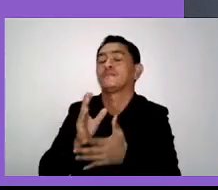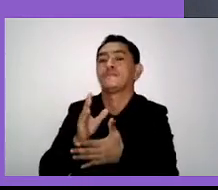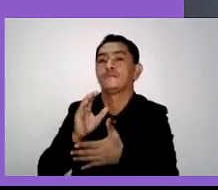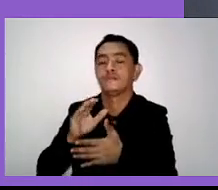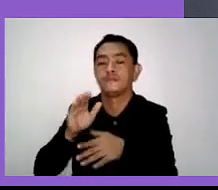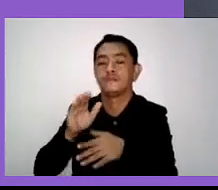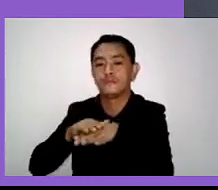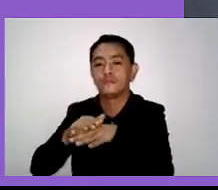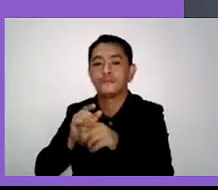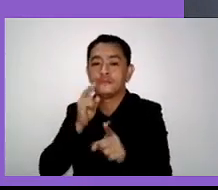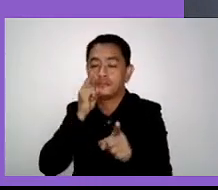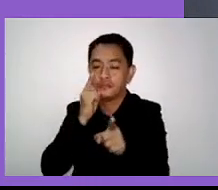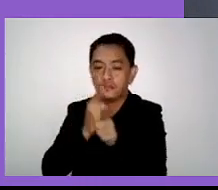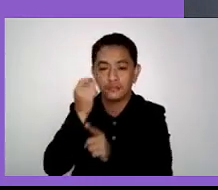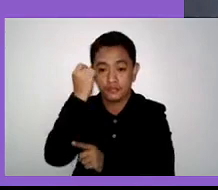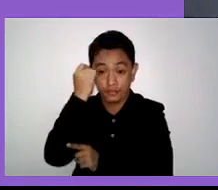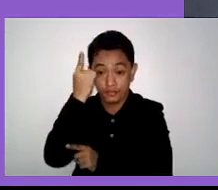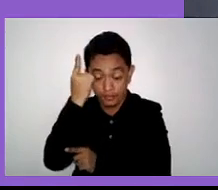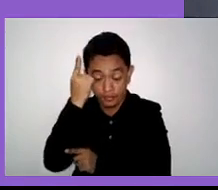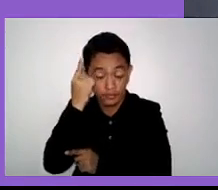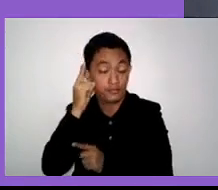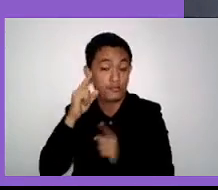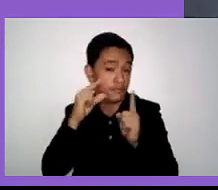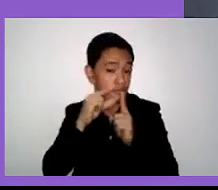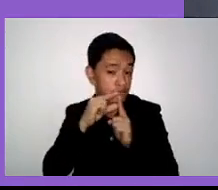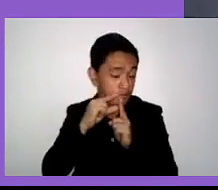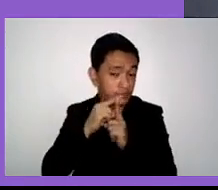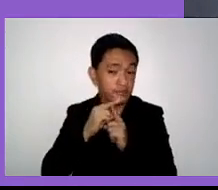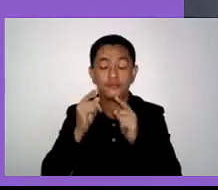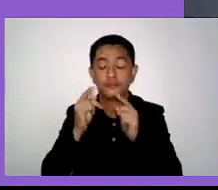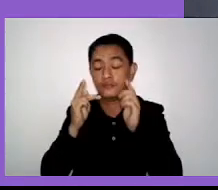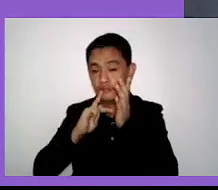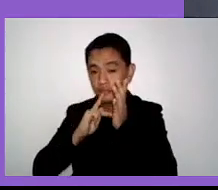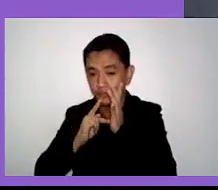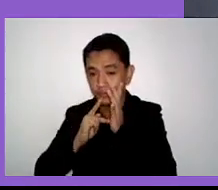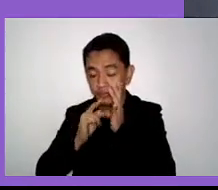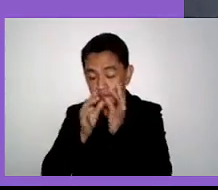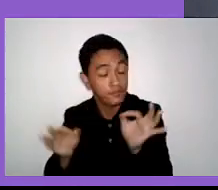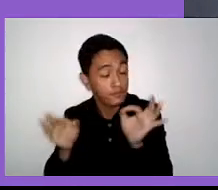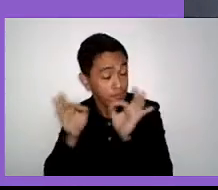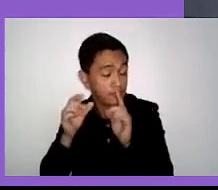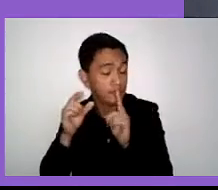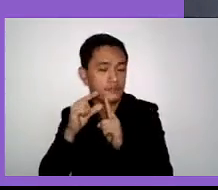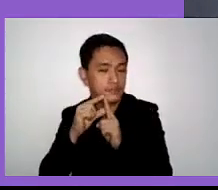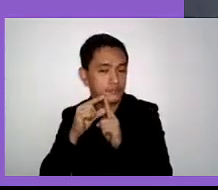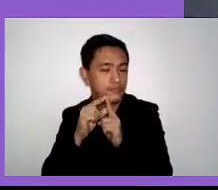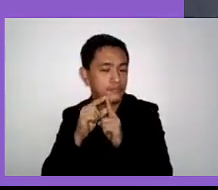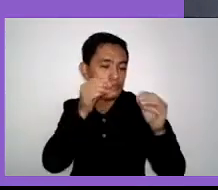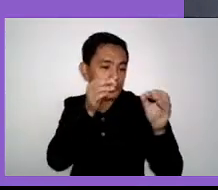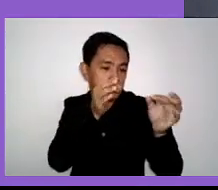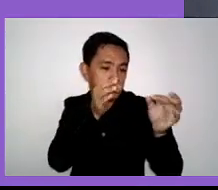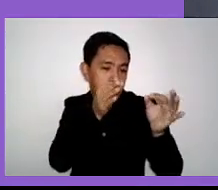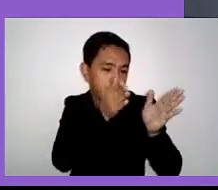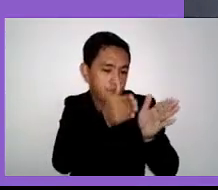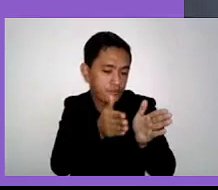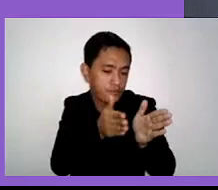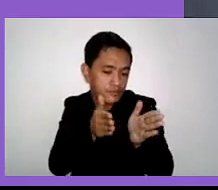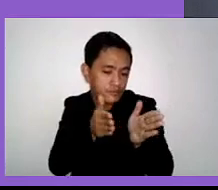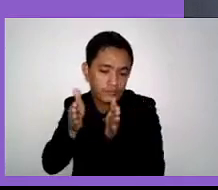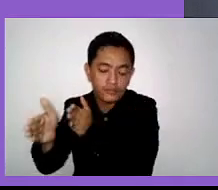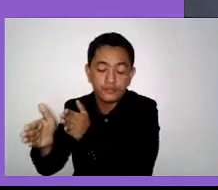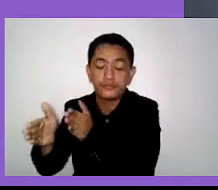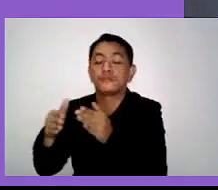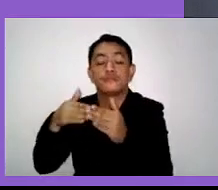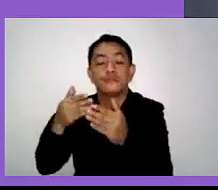understanding of the text, meaning of keywords, and sequence of events would be hampered. Problems in noting literal